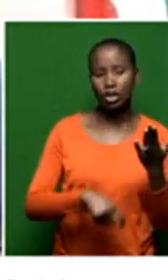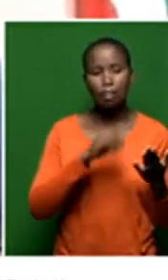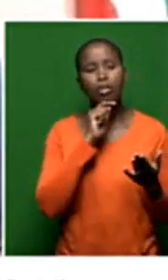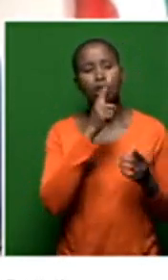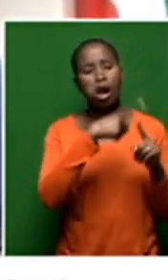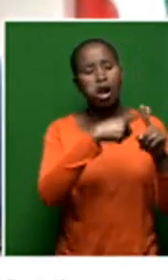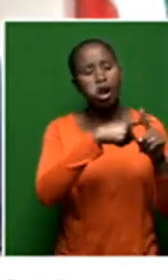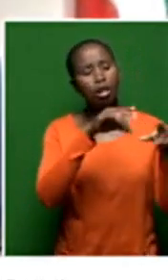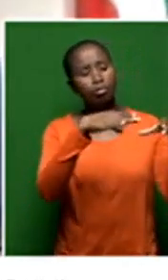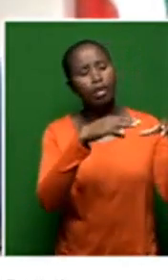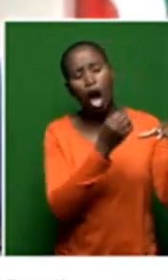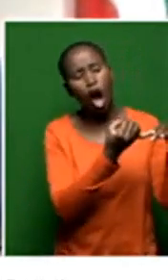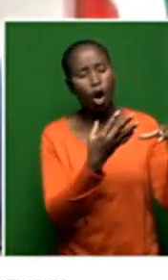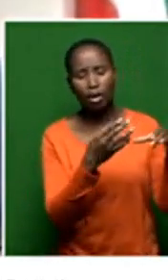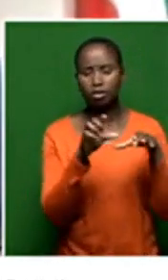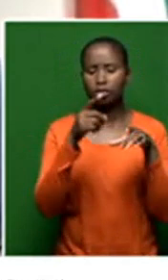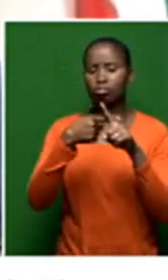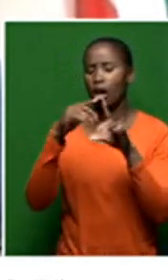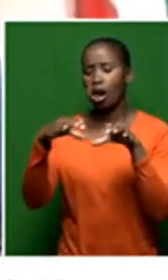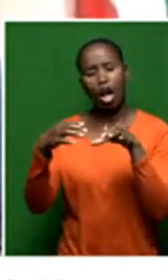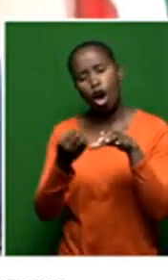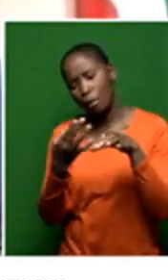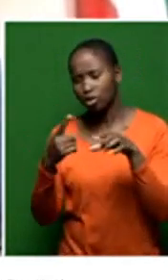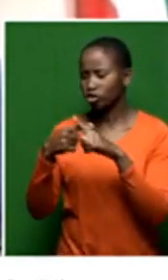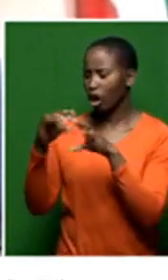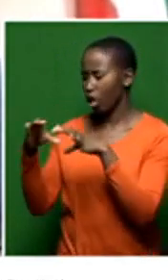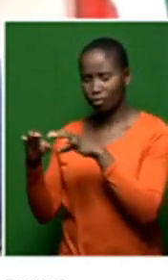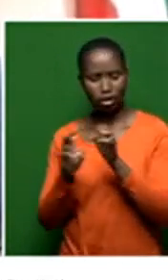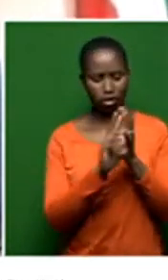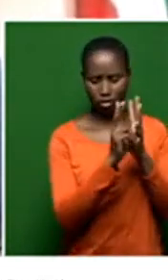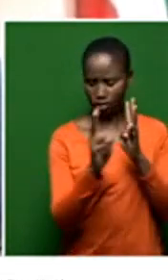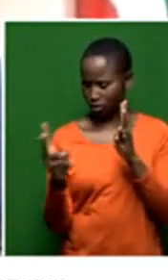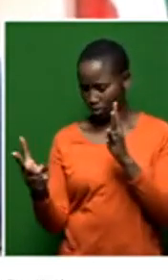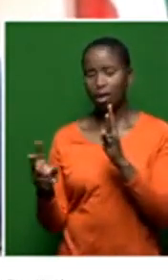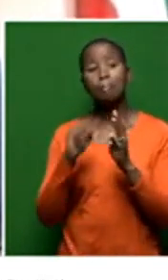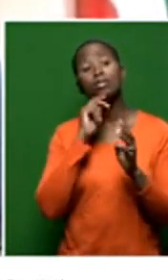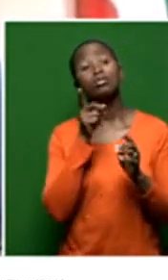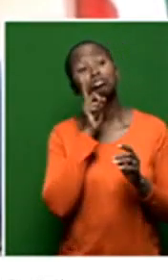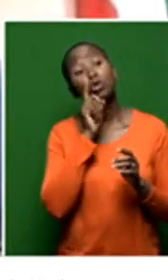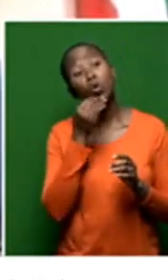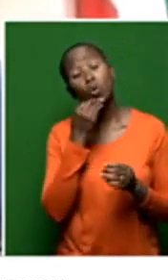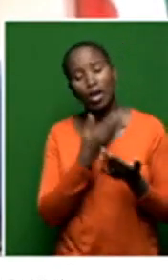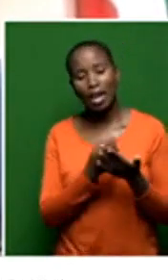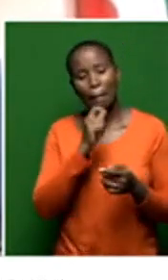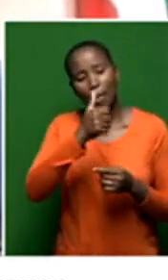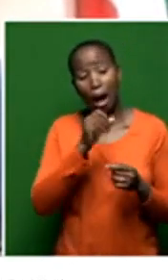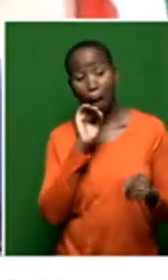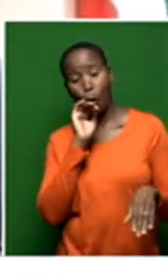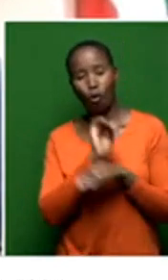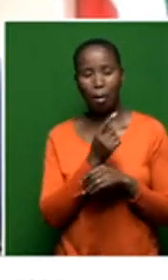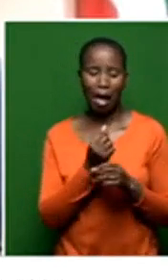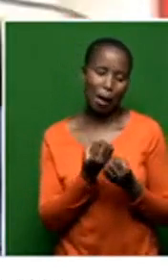much, if you are really interested, are you then able to bid a higher amount? That's how an auction would ordinarily